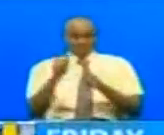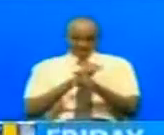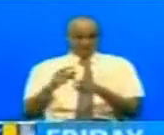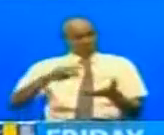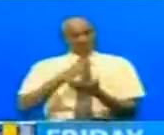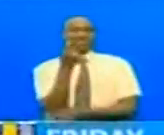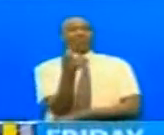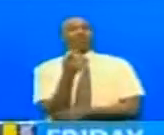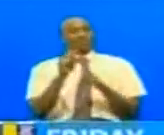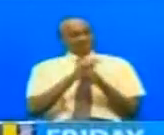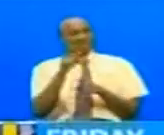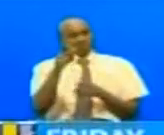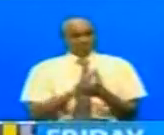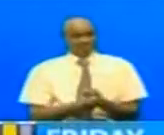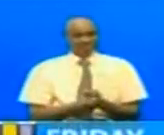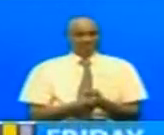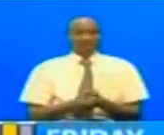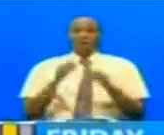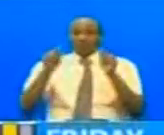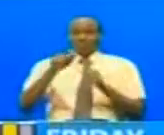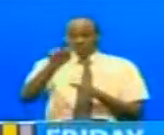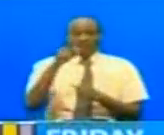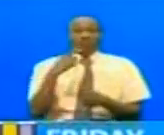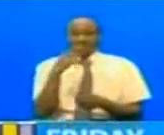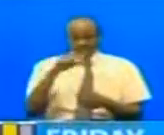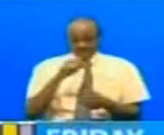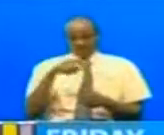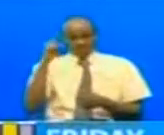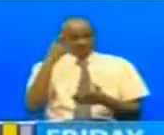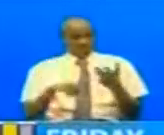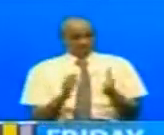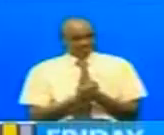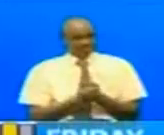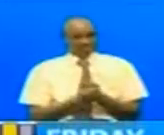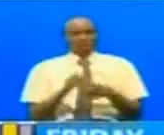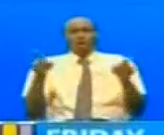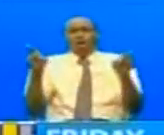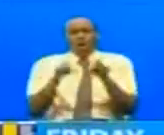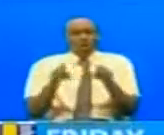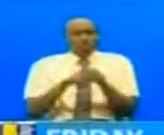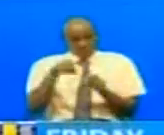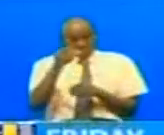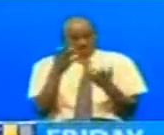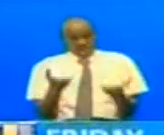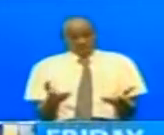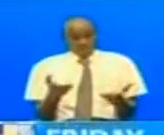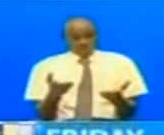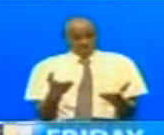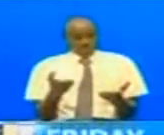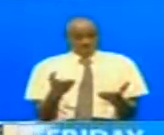Sure. All right, so you can also tell us how you think he fared, and of course what we've been talking about, his childhood and how he's risen